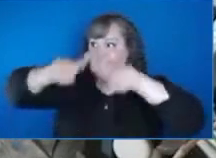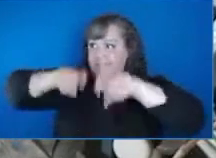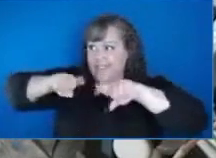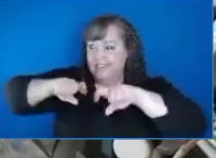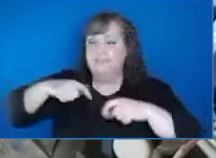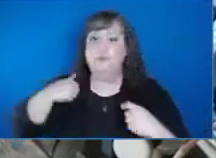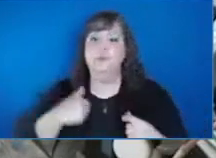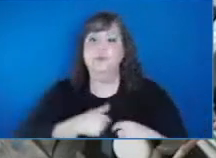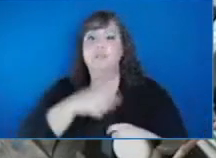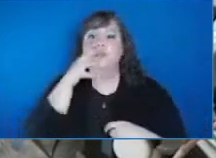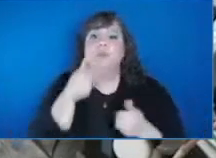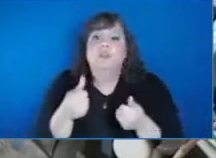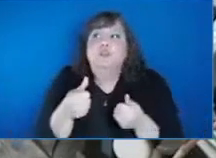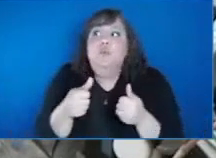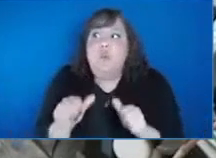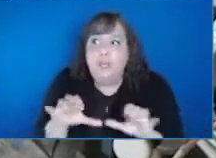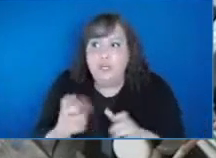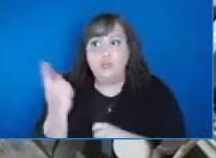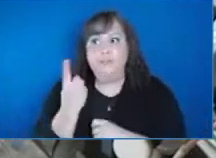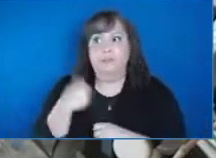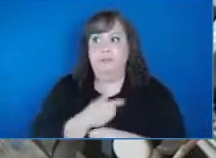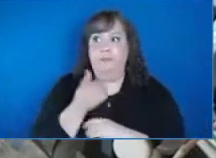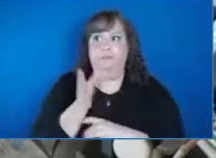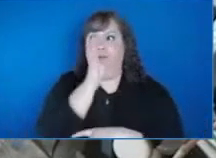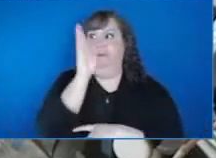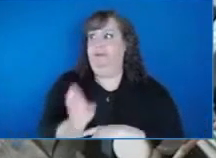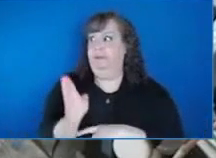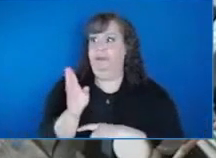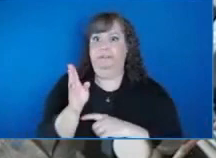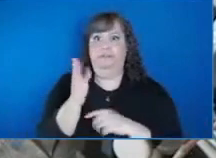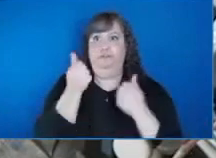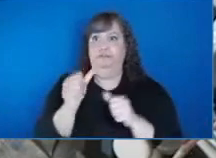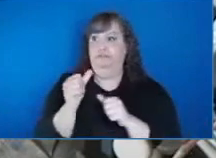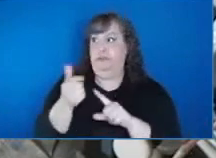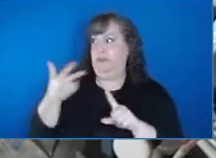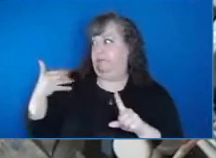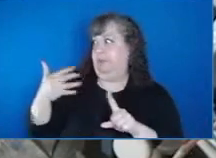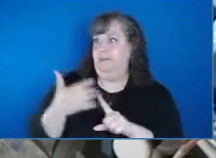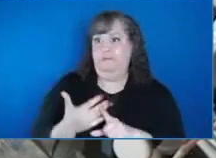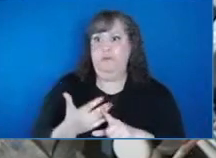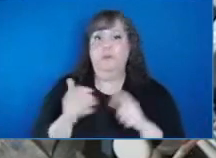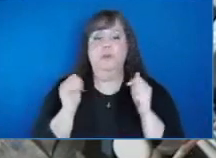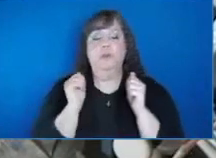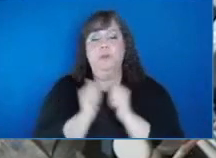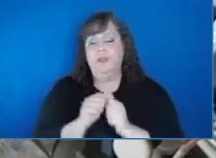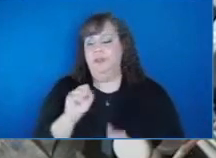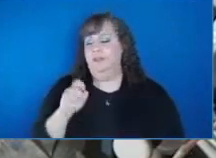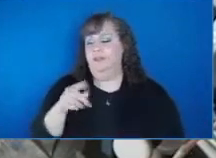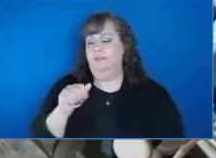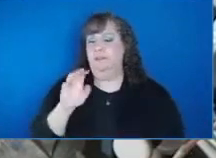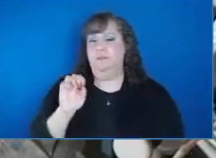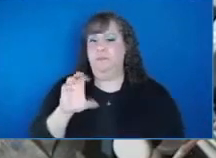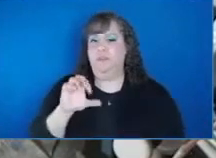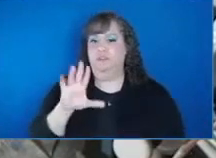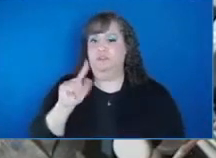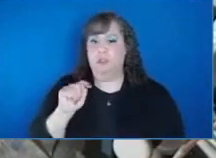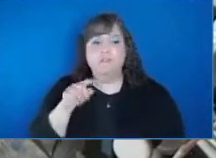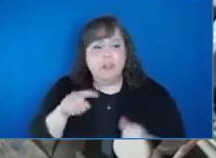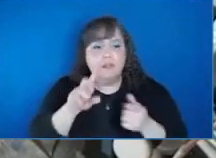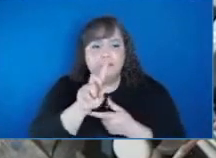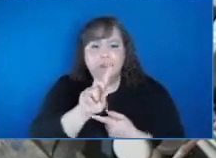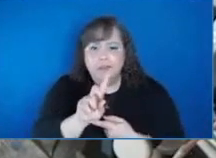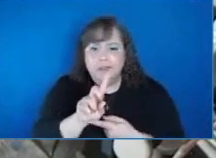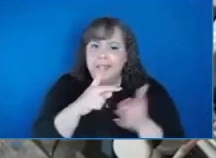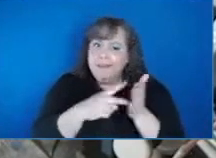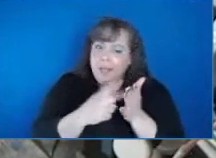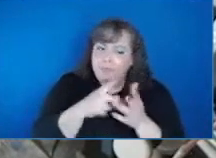We're gonna try to do something we've never done before with a spacecraft. DART stands for Double Asteroid Redirection Test.